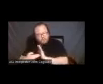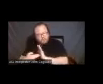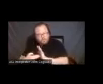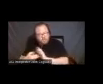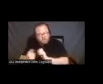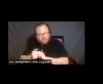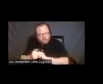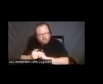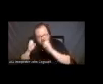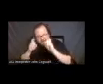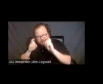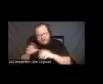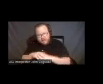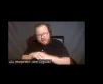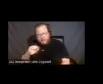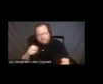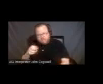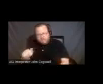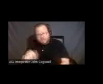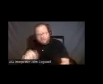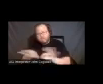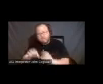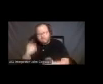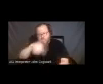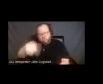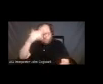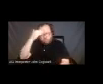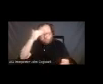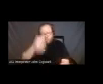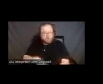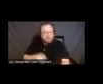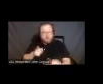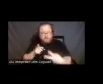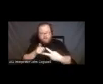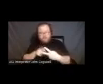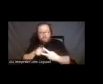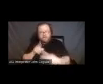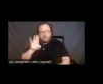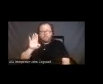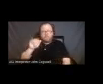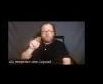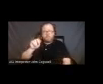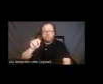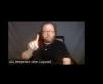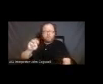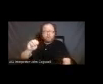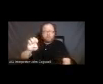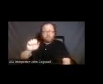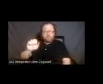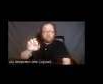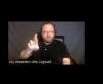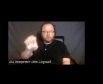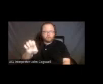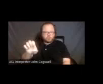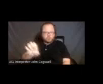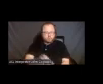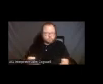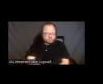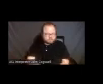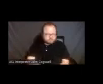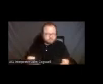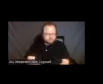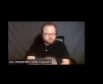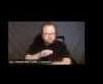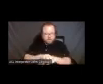educating on MHSA, but it's important for you to know. The first component is a bond measure, or first element is a bond measure on